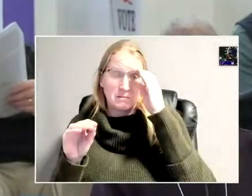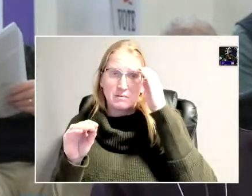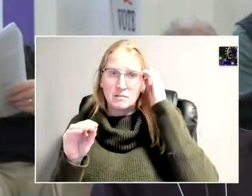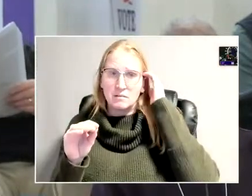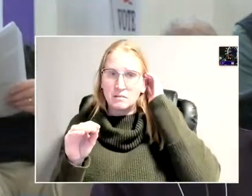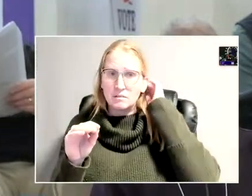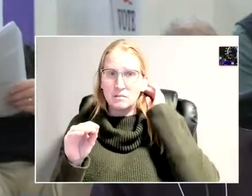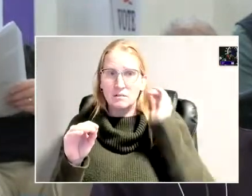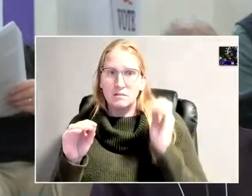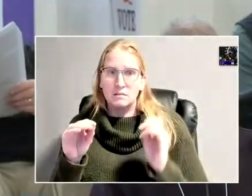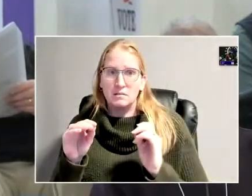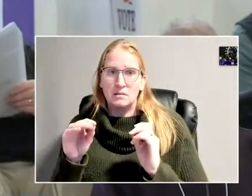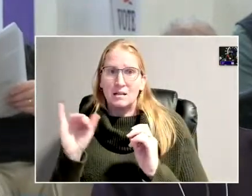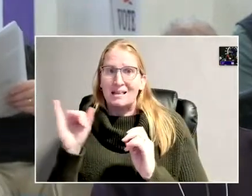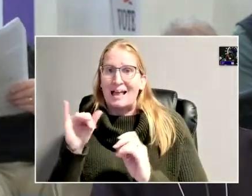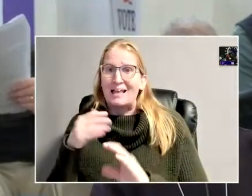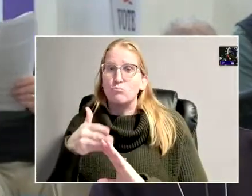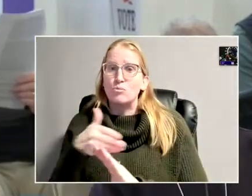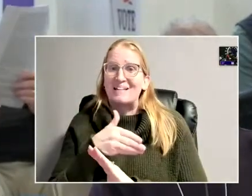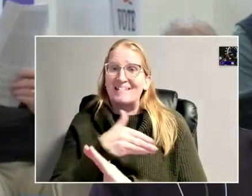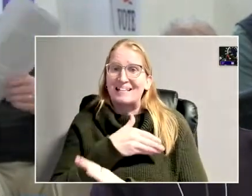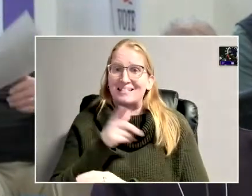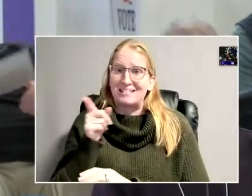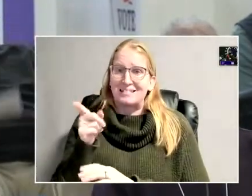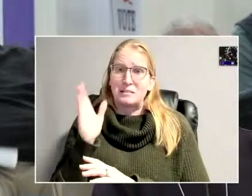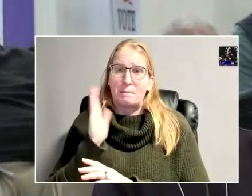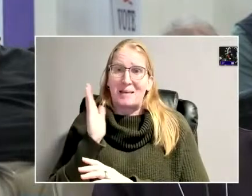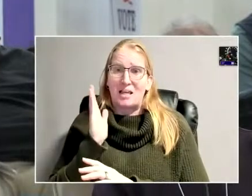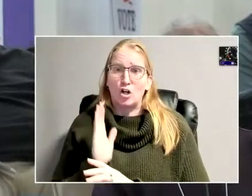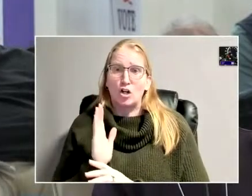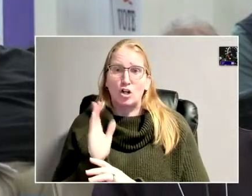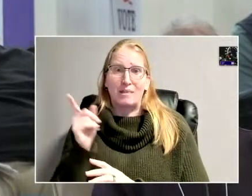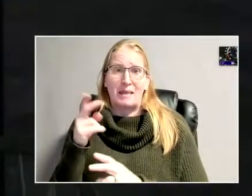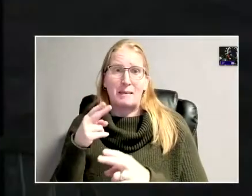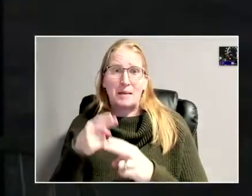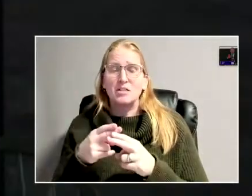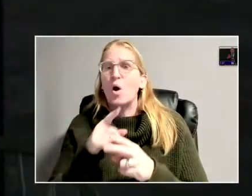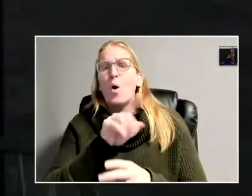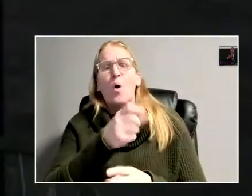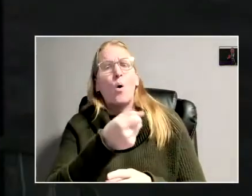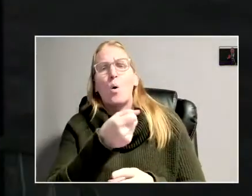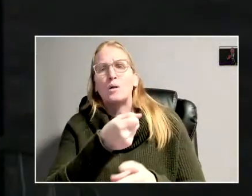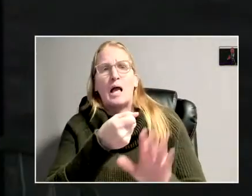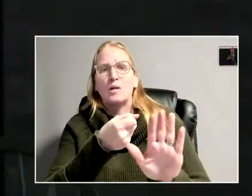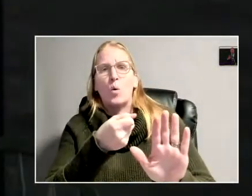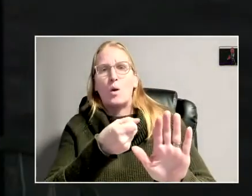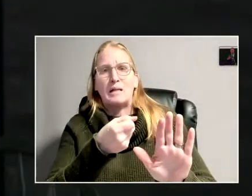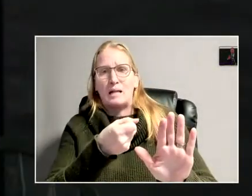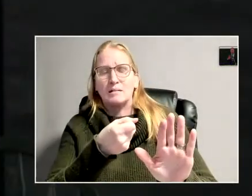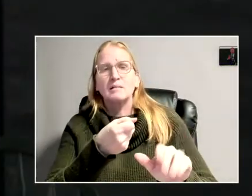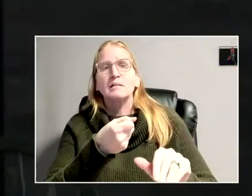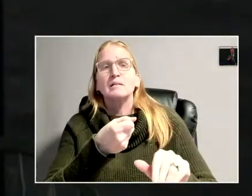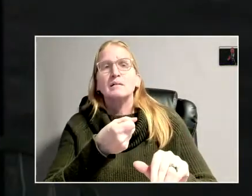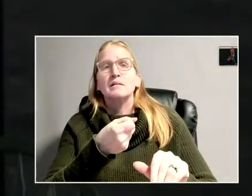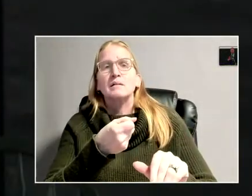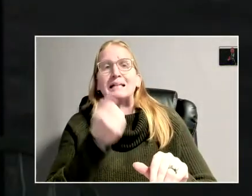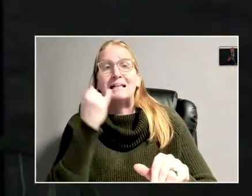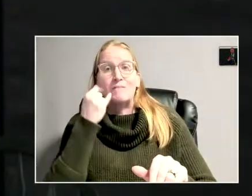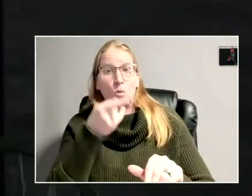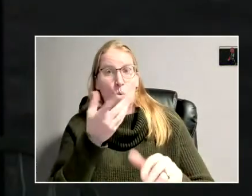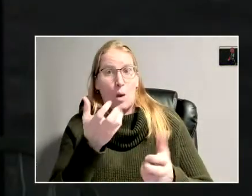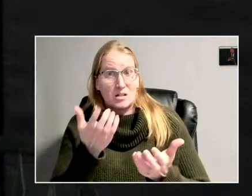for the previous speaker mention there is hold on hold on hold on if you want to make a motion to